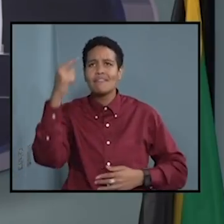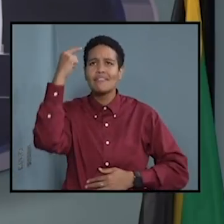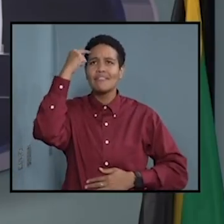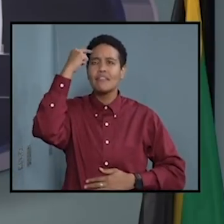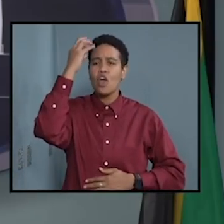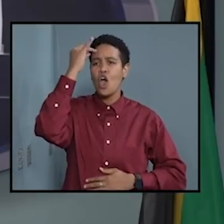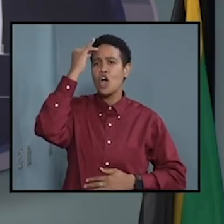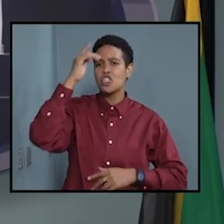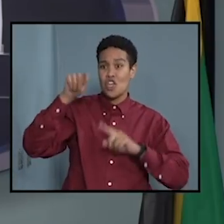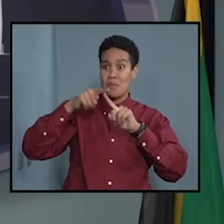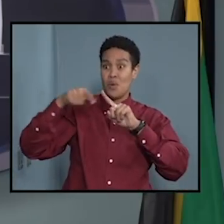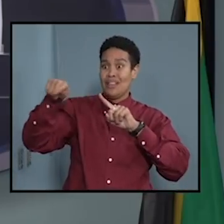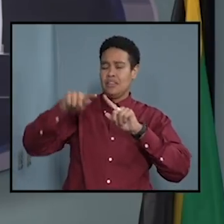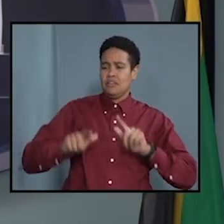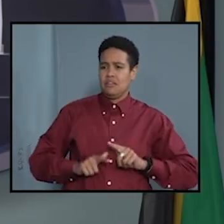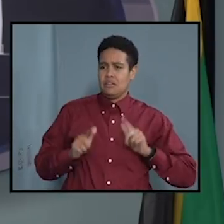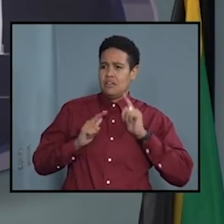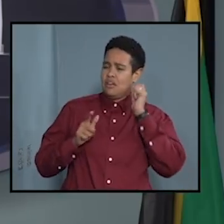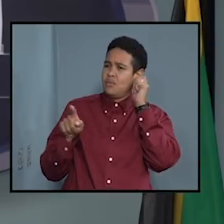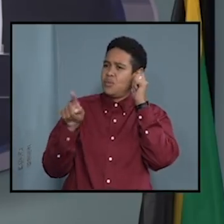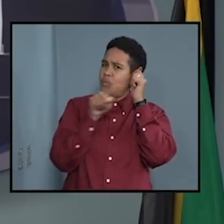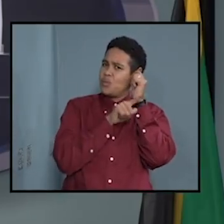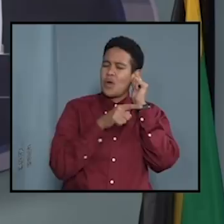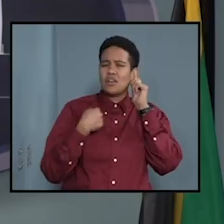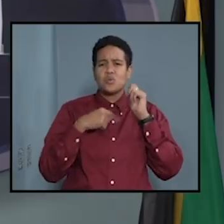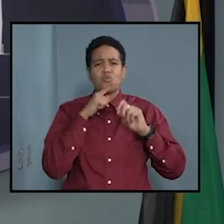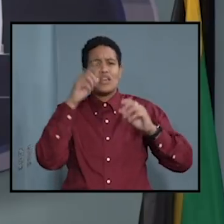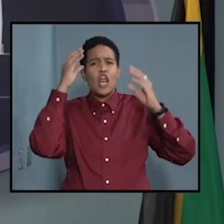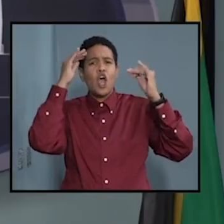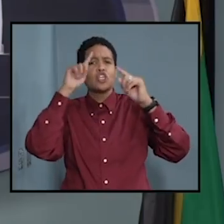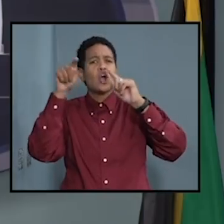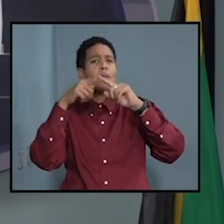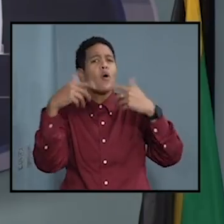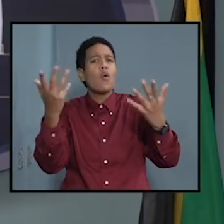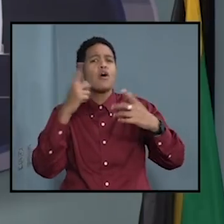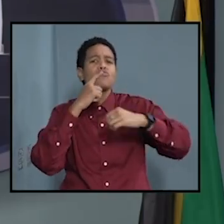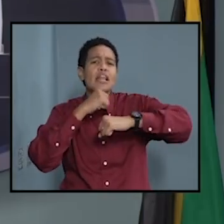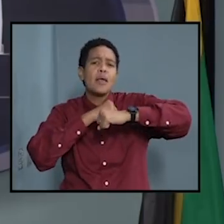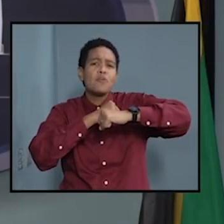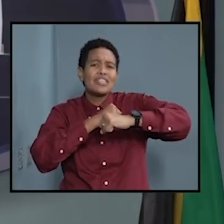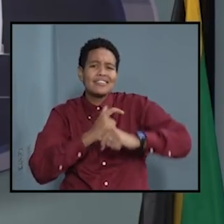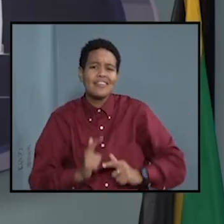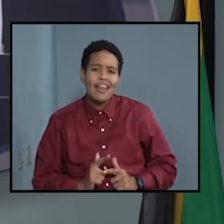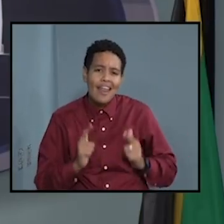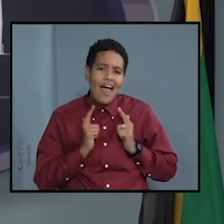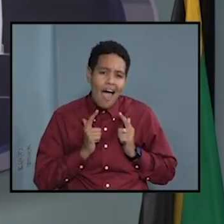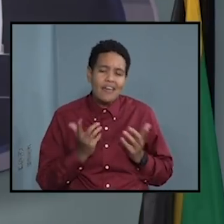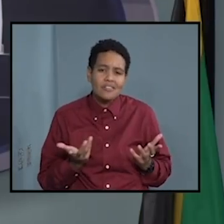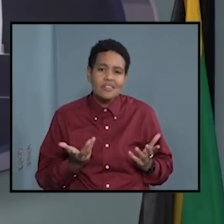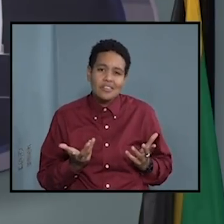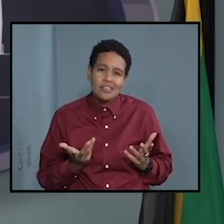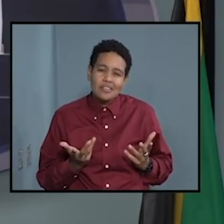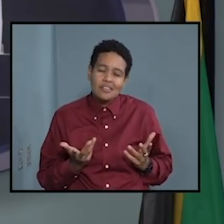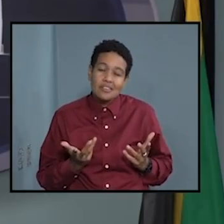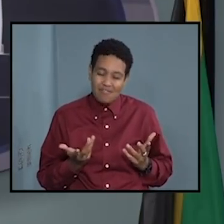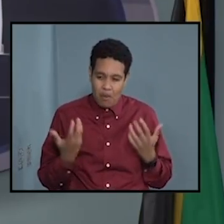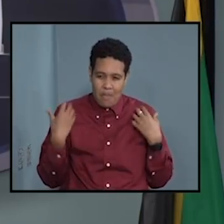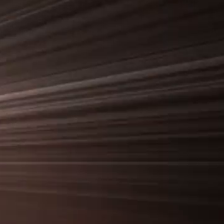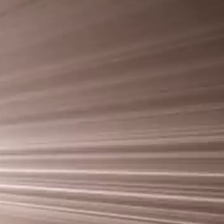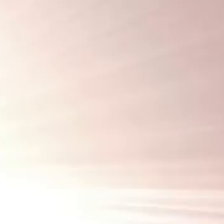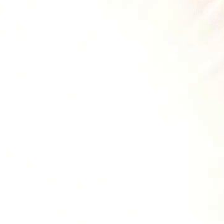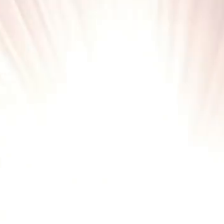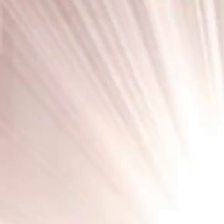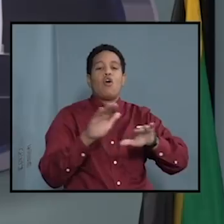concerned about these livelihoods as we are concerned about protecting lives from the health